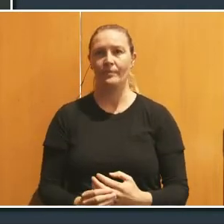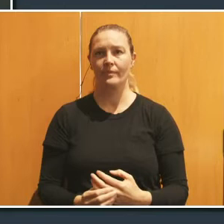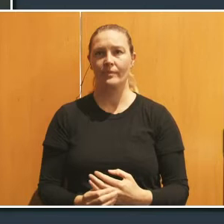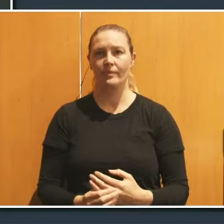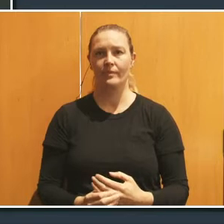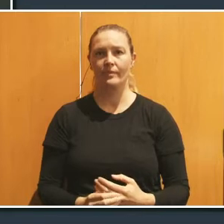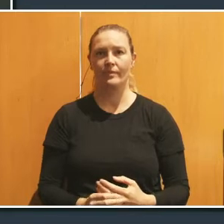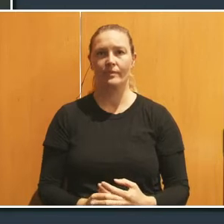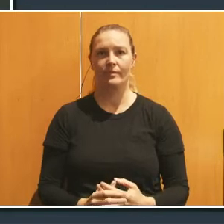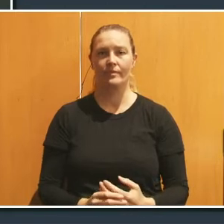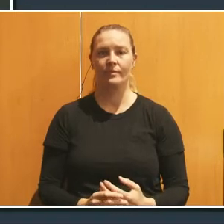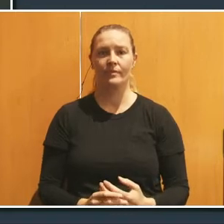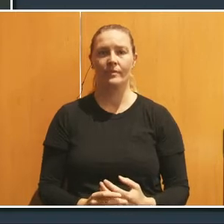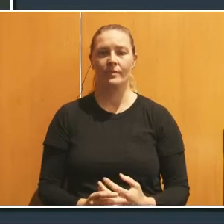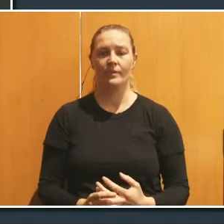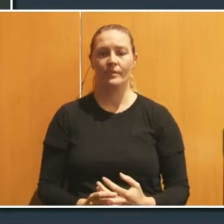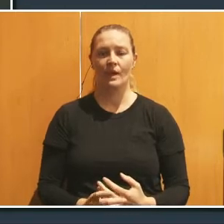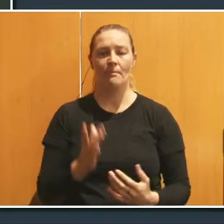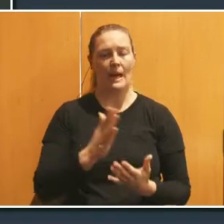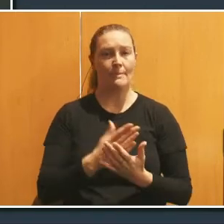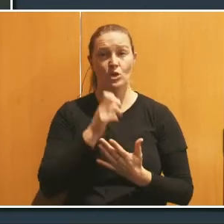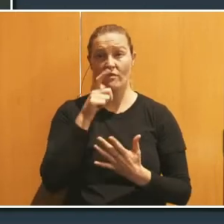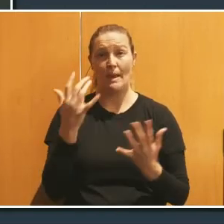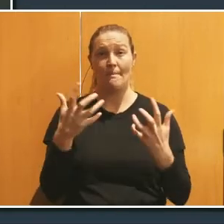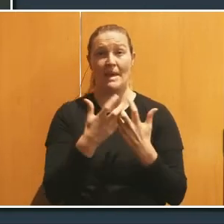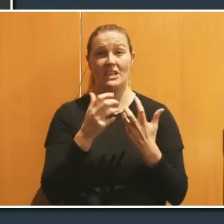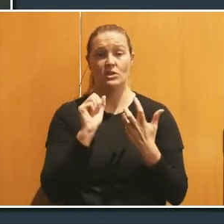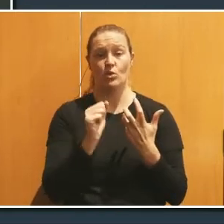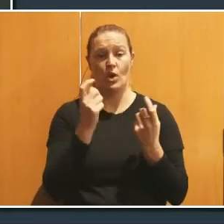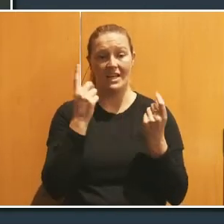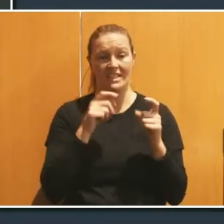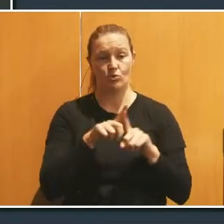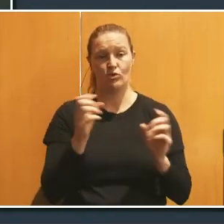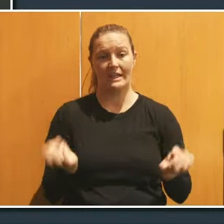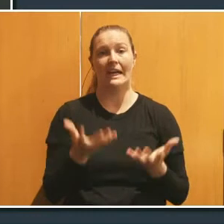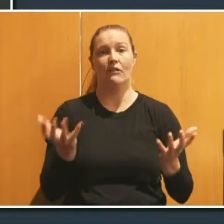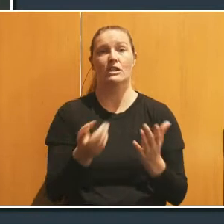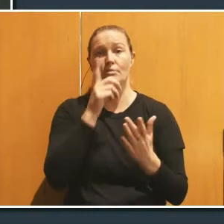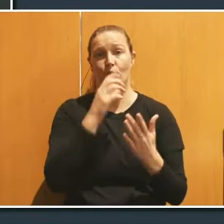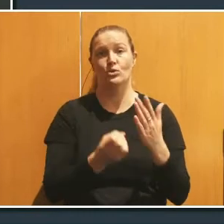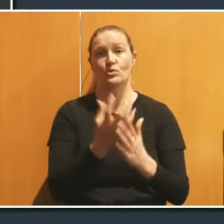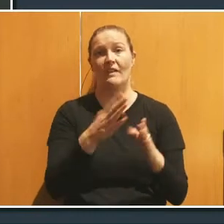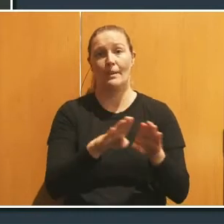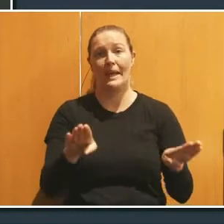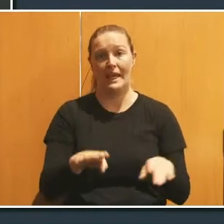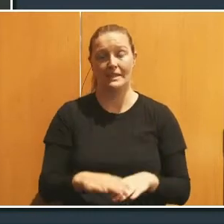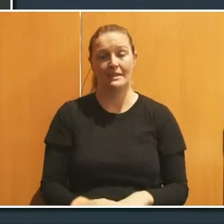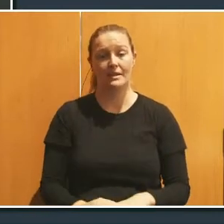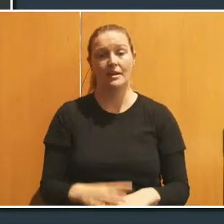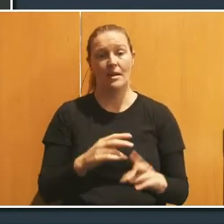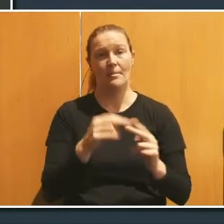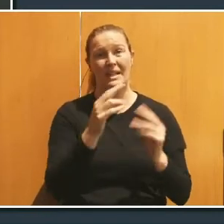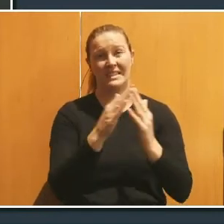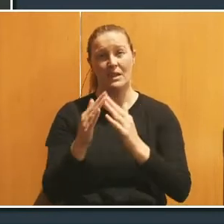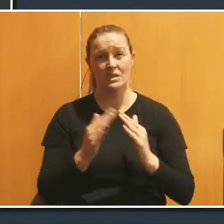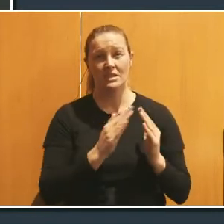although I don't know if that fits in with your initiatives and everything to get development going. But I think if there's a way for